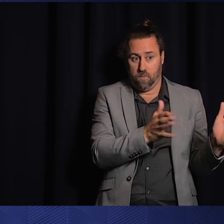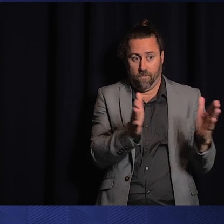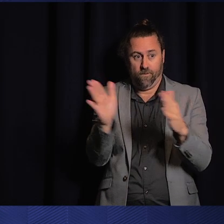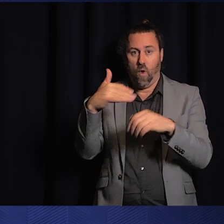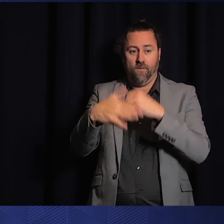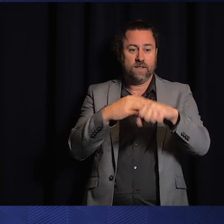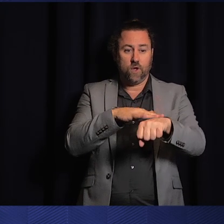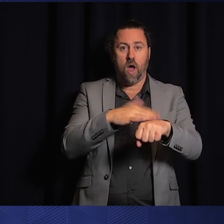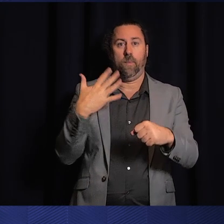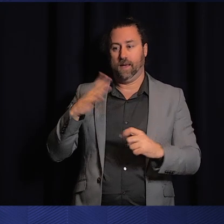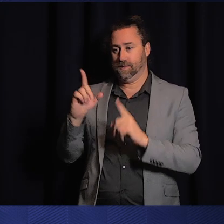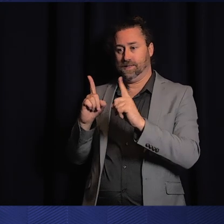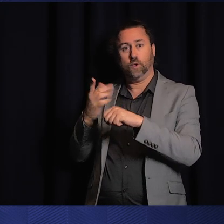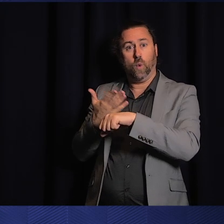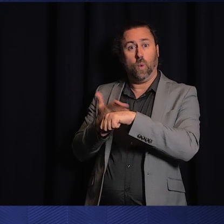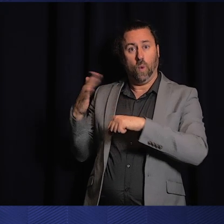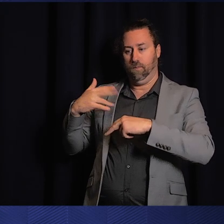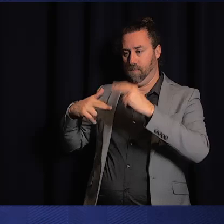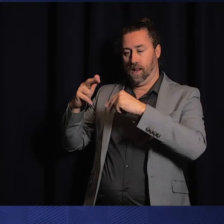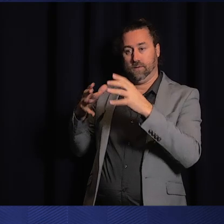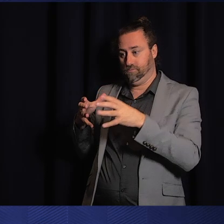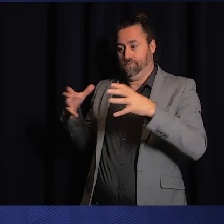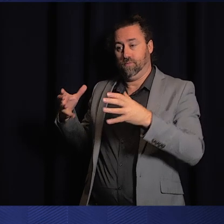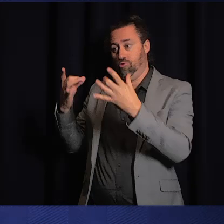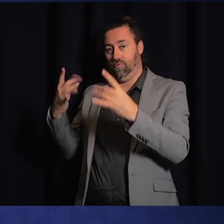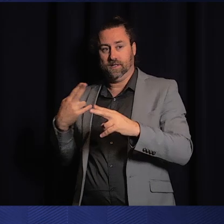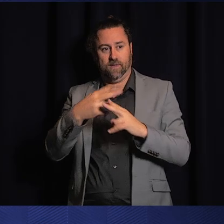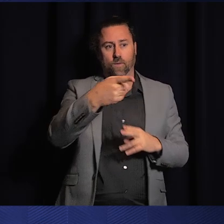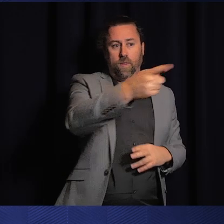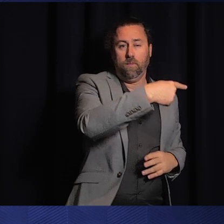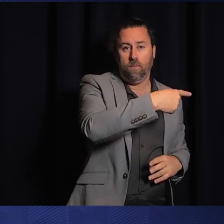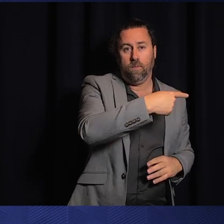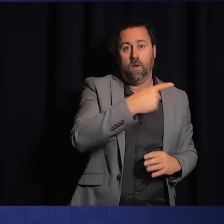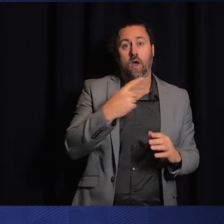migrants, encourages involvement of private sector.